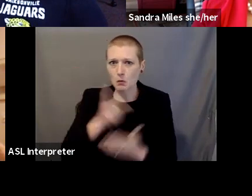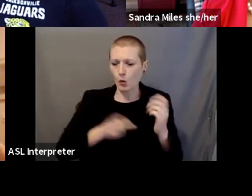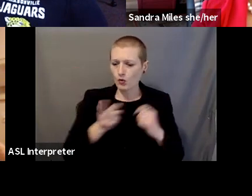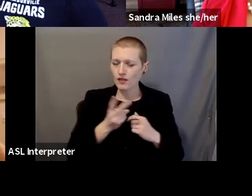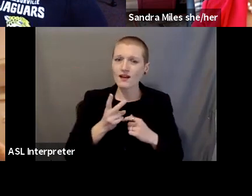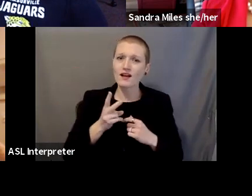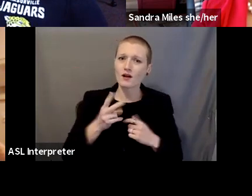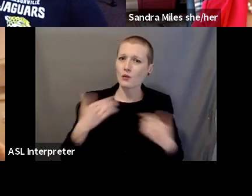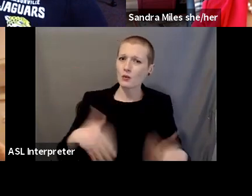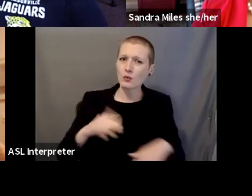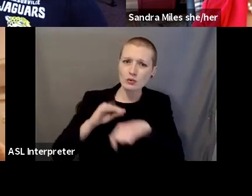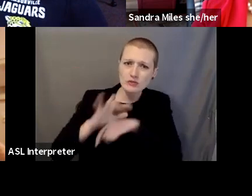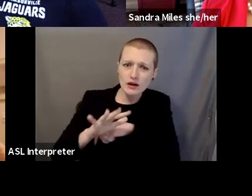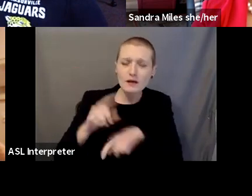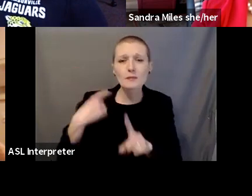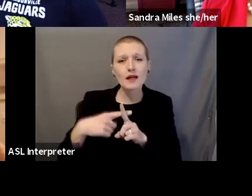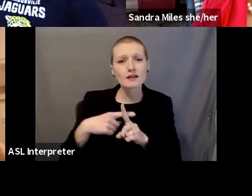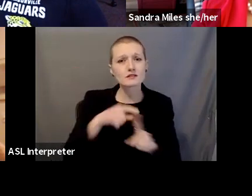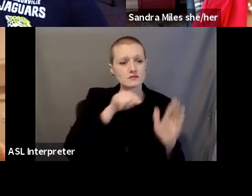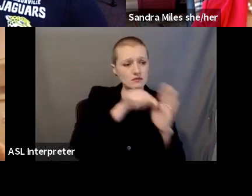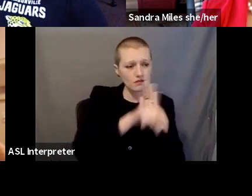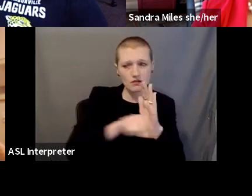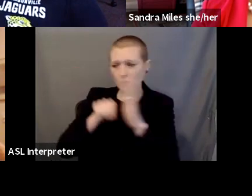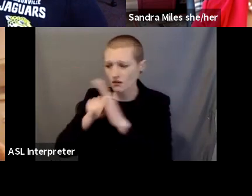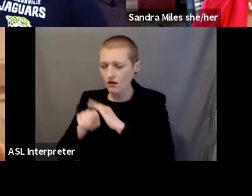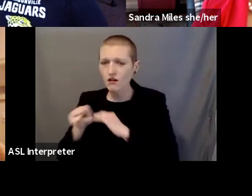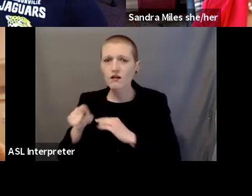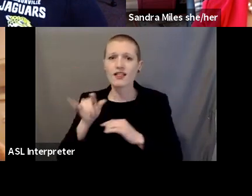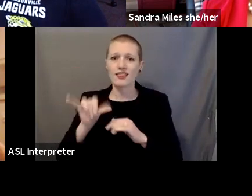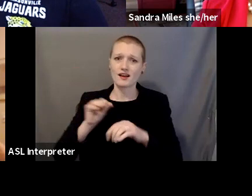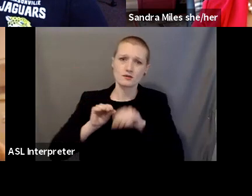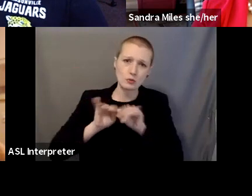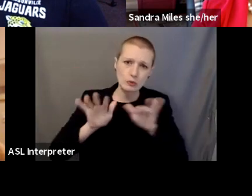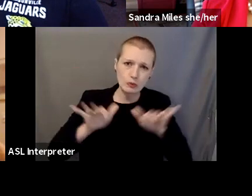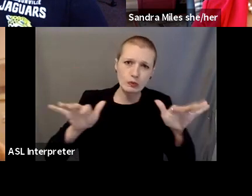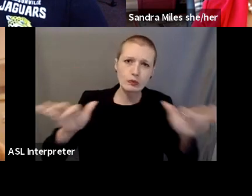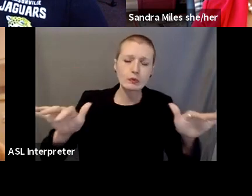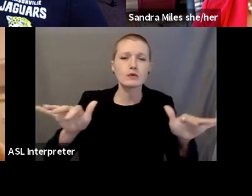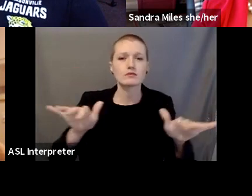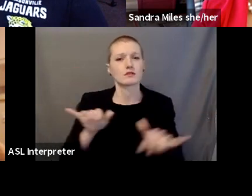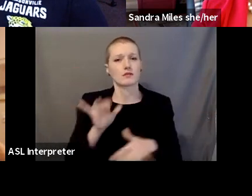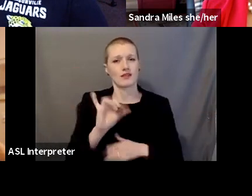the ripple effect. So that situation there.